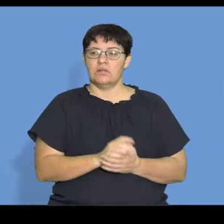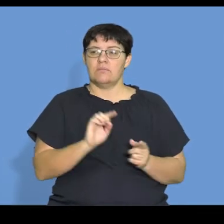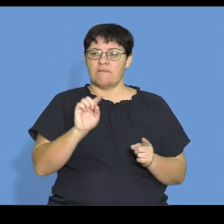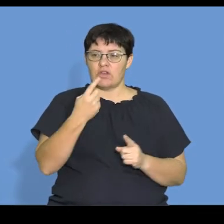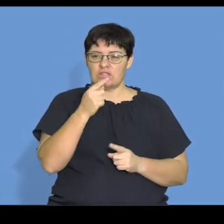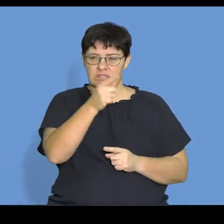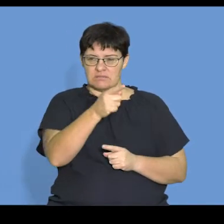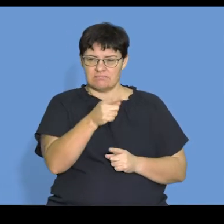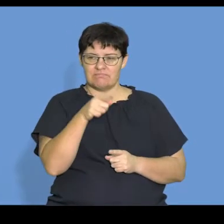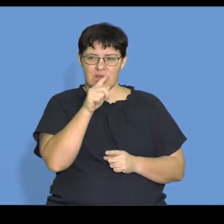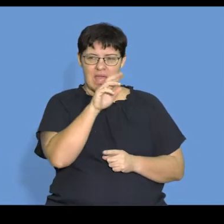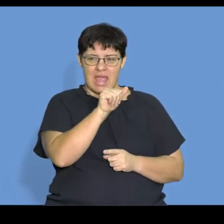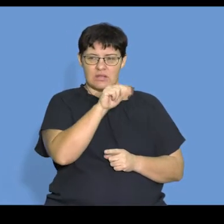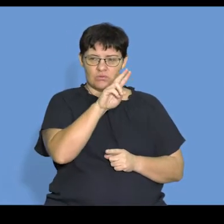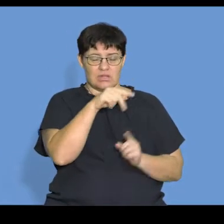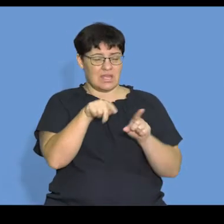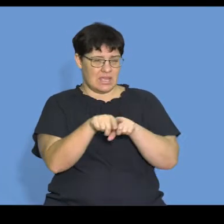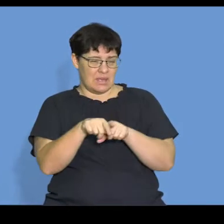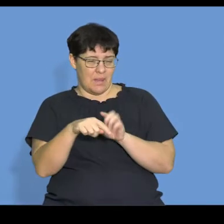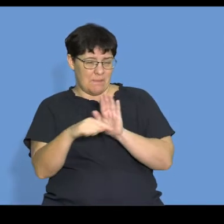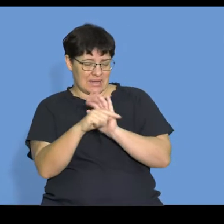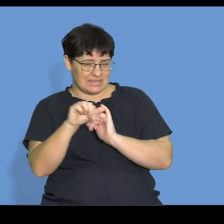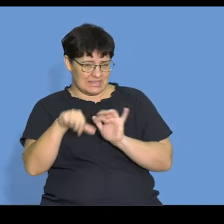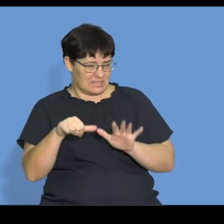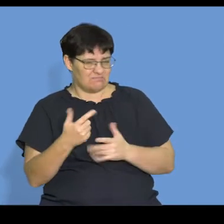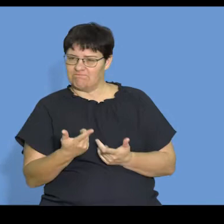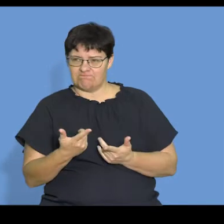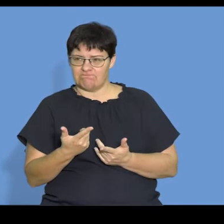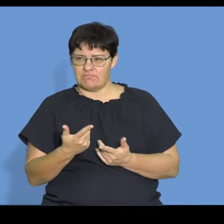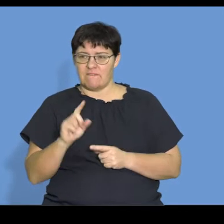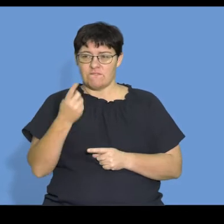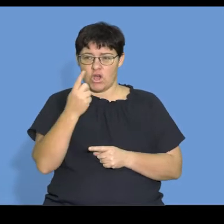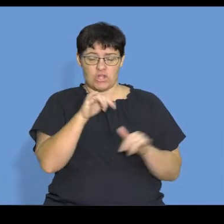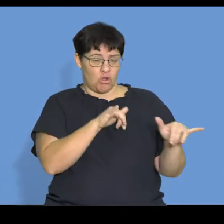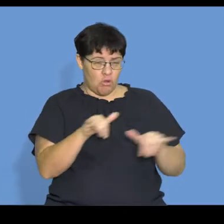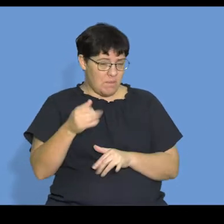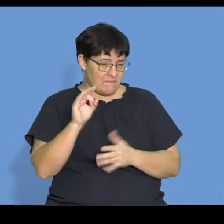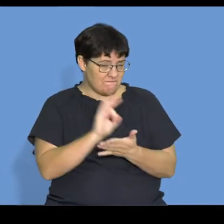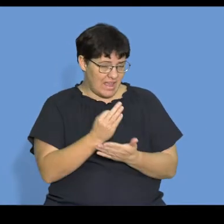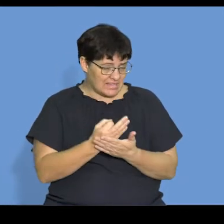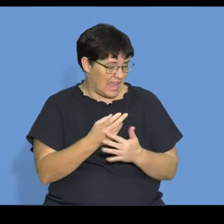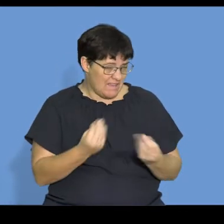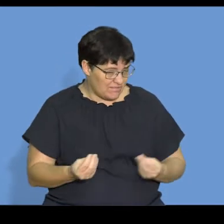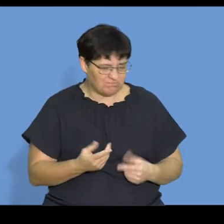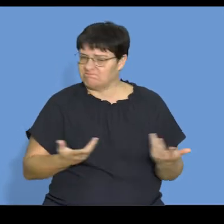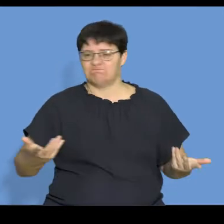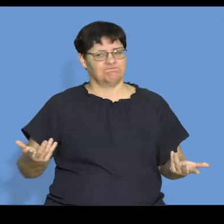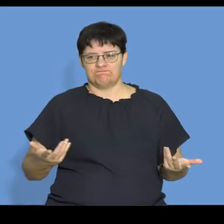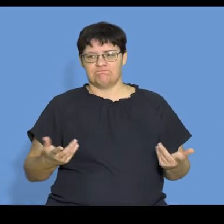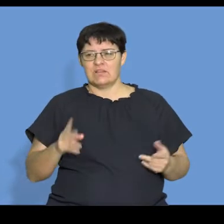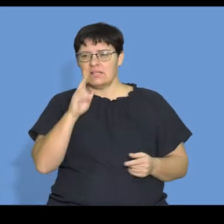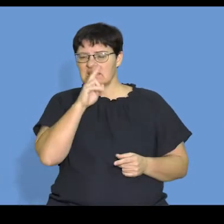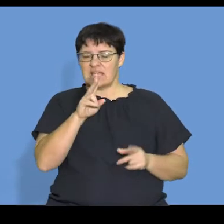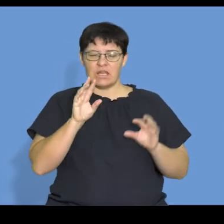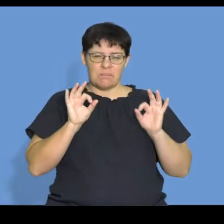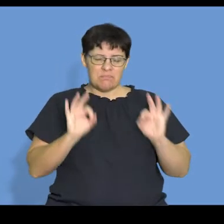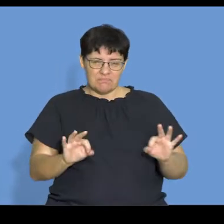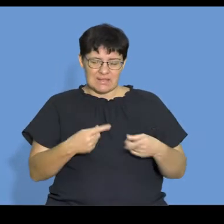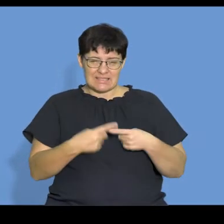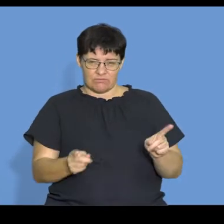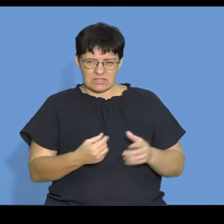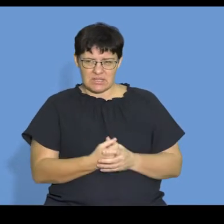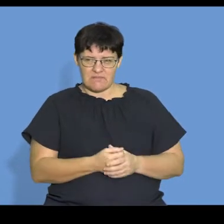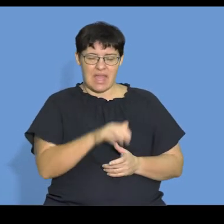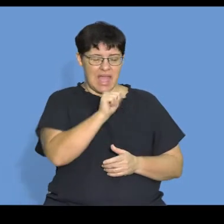meaning we don't take out a common factor. We look at the second step. Check if there is a difference of 2 perfect squares. A squared